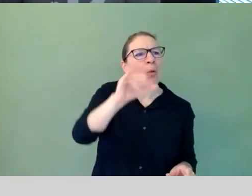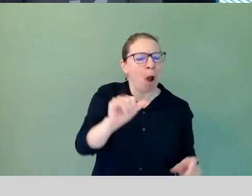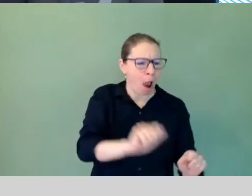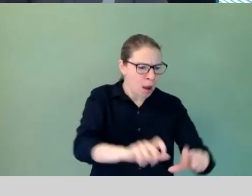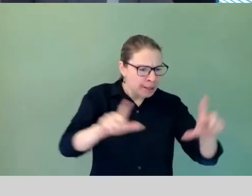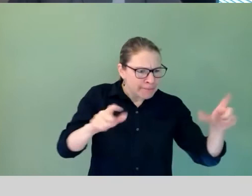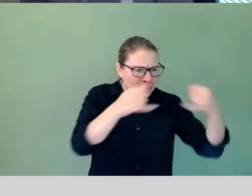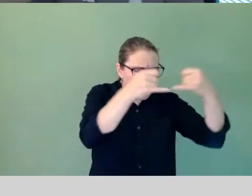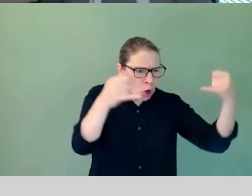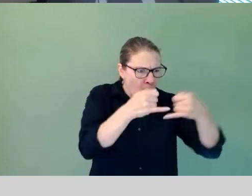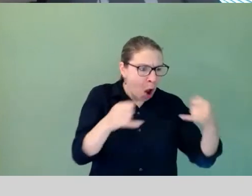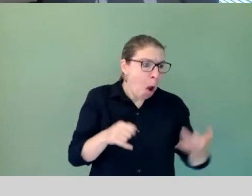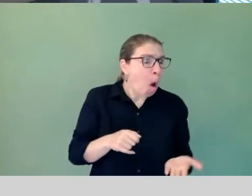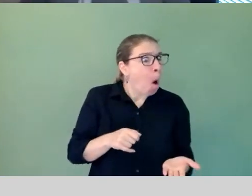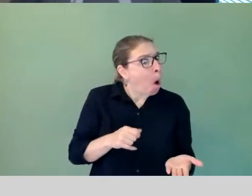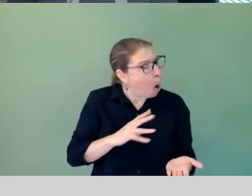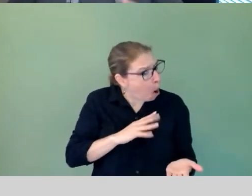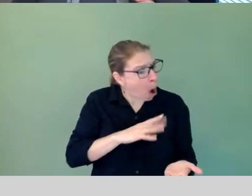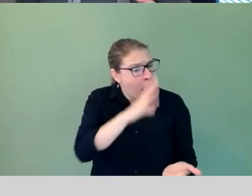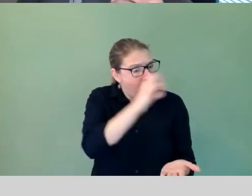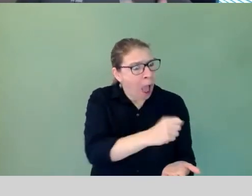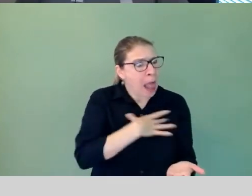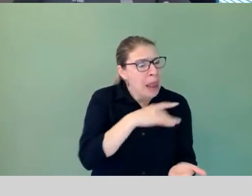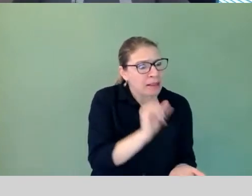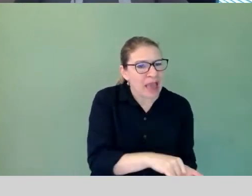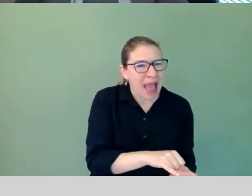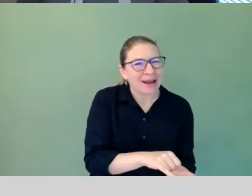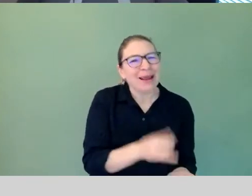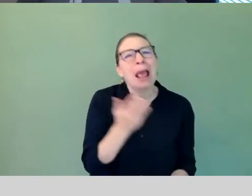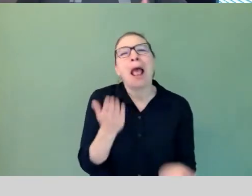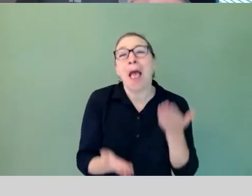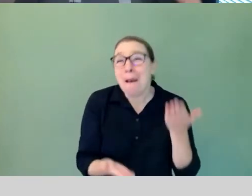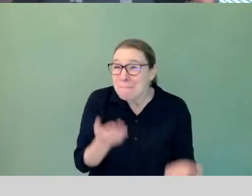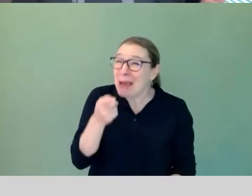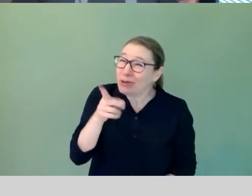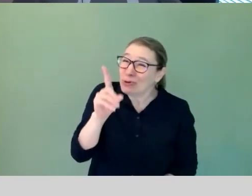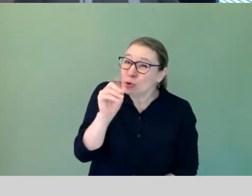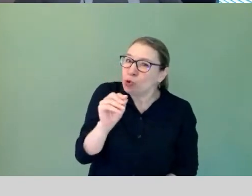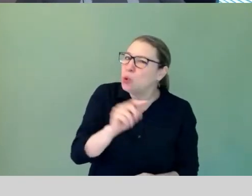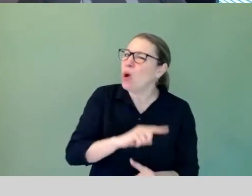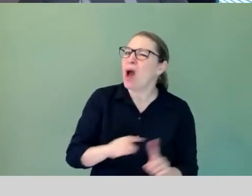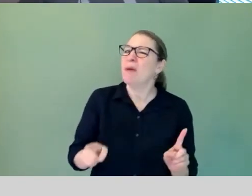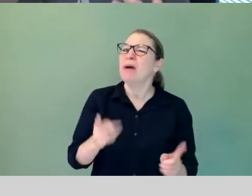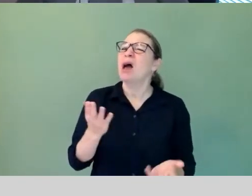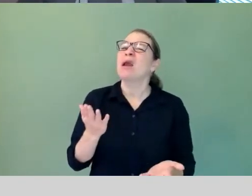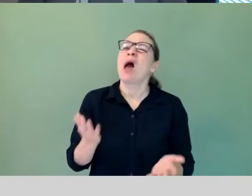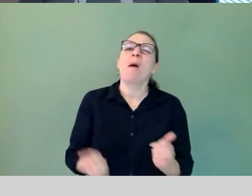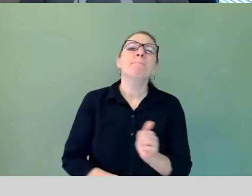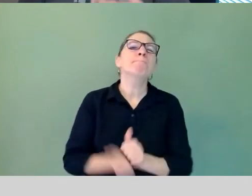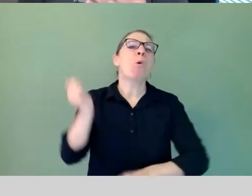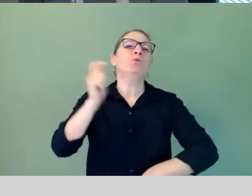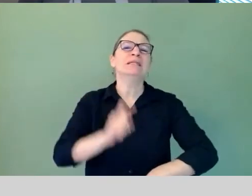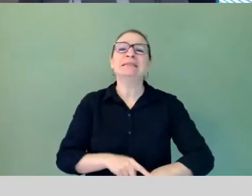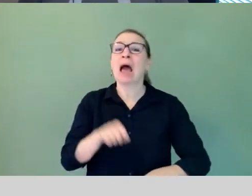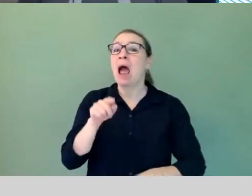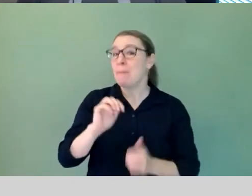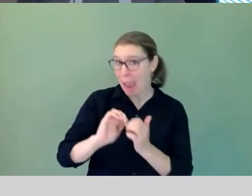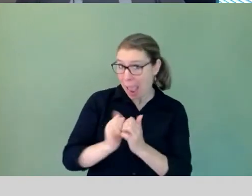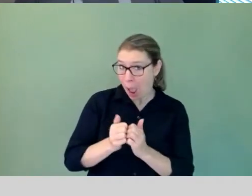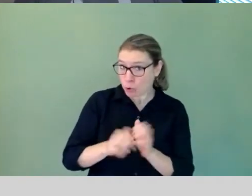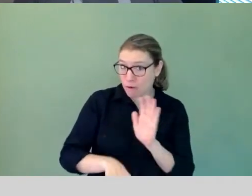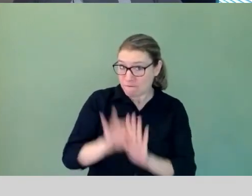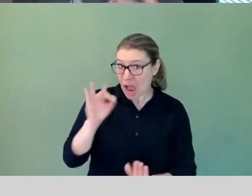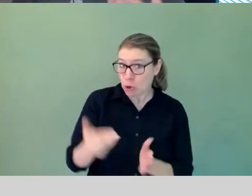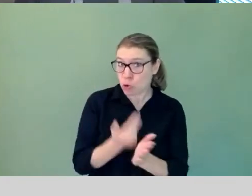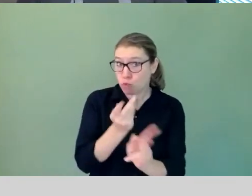Now, it's not impossible that you have found code like that, but at the same time, it's also more probable that you found it by looking at